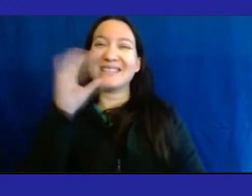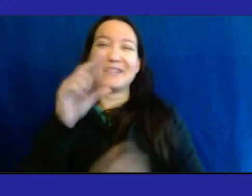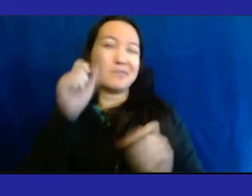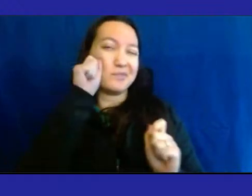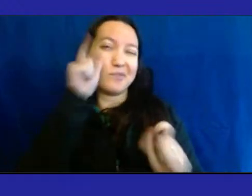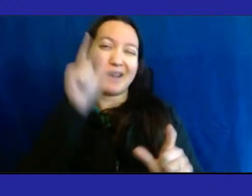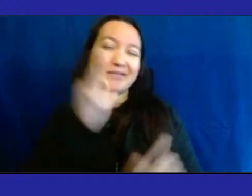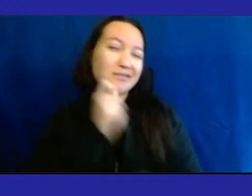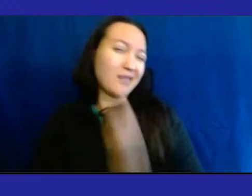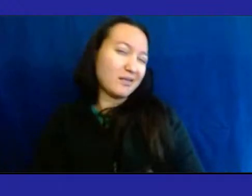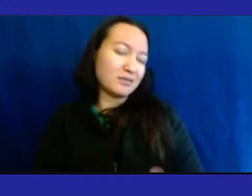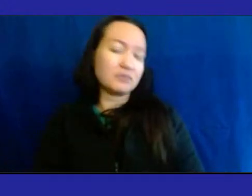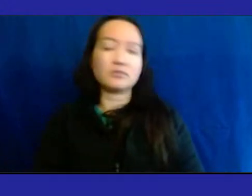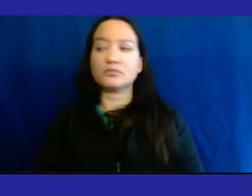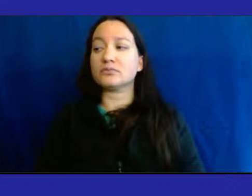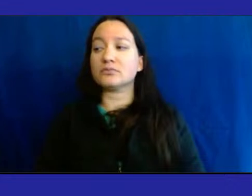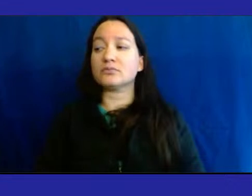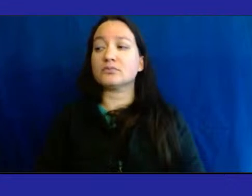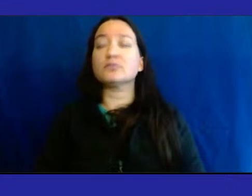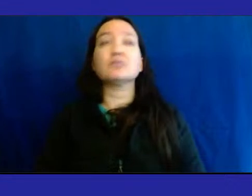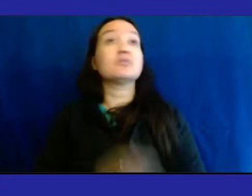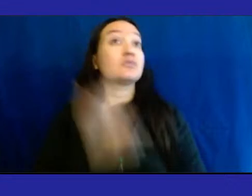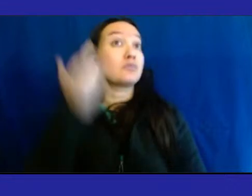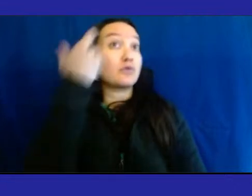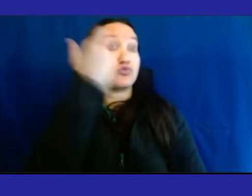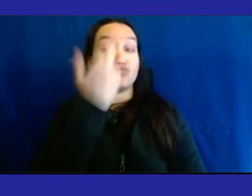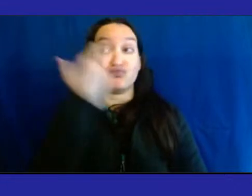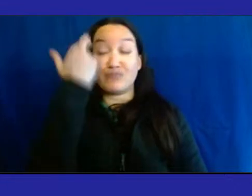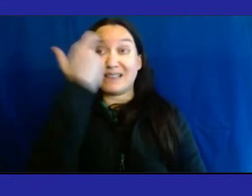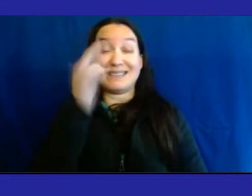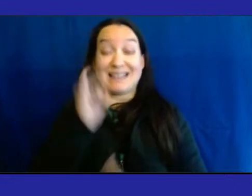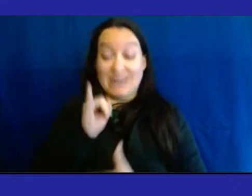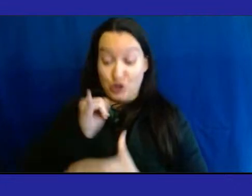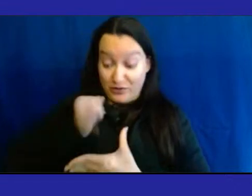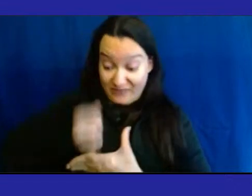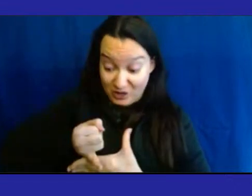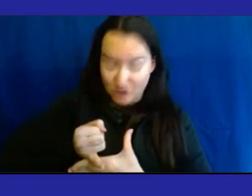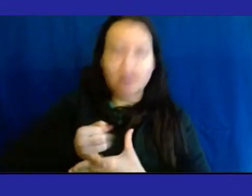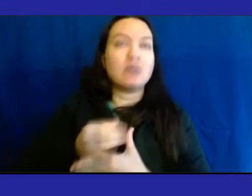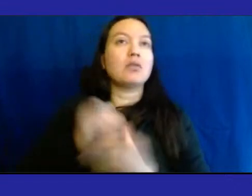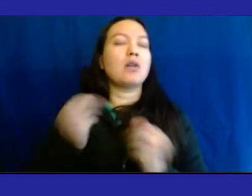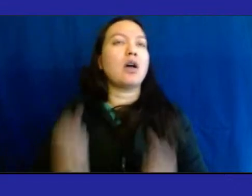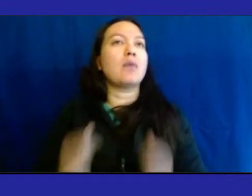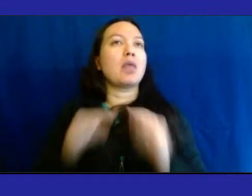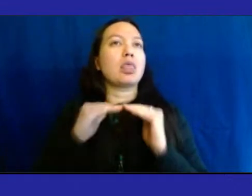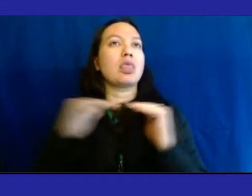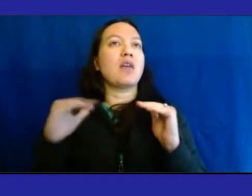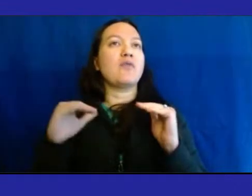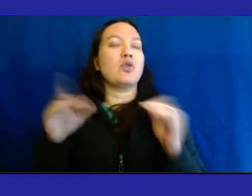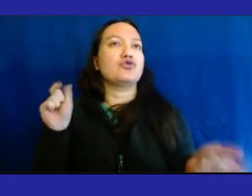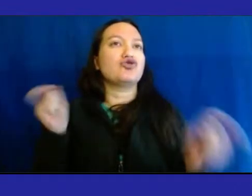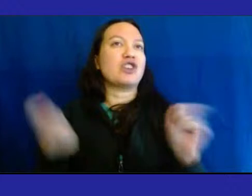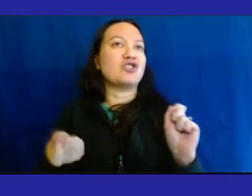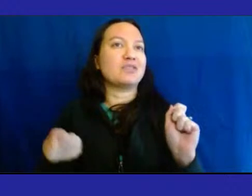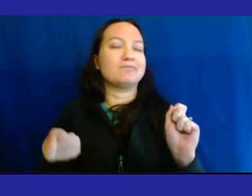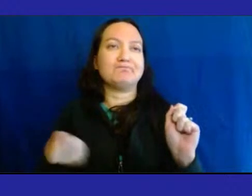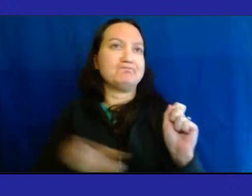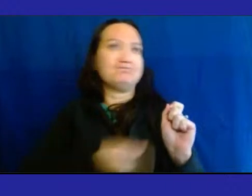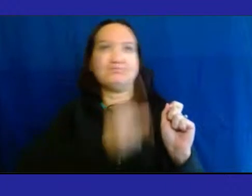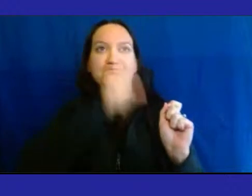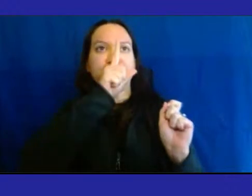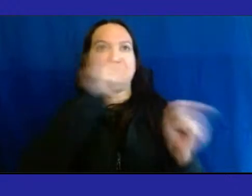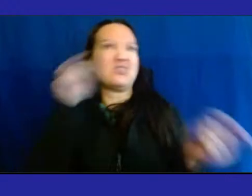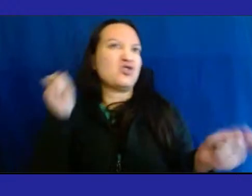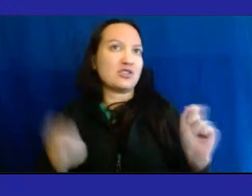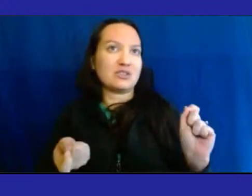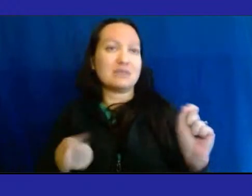right? Because the intervention here was at the level of the algorithm itself. There were not any changes made in this intervention to